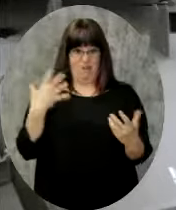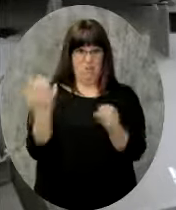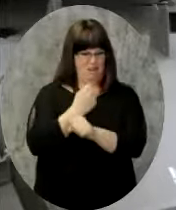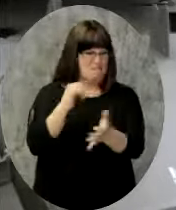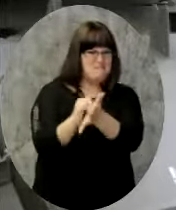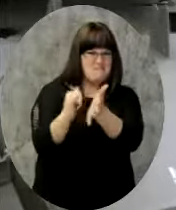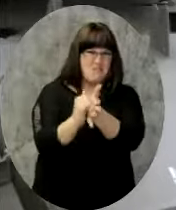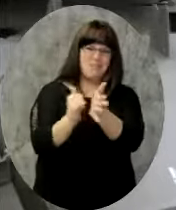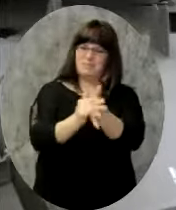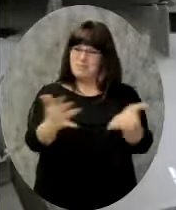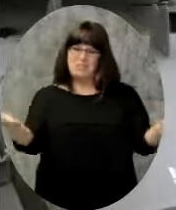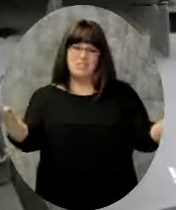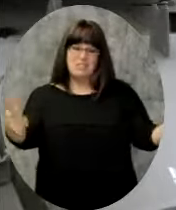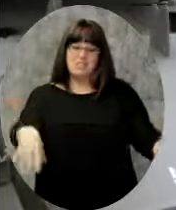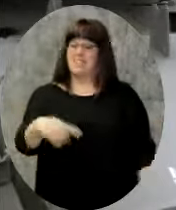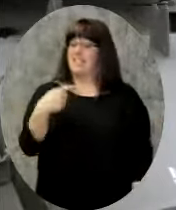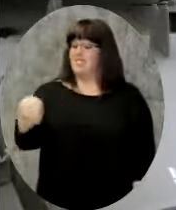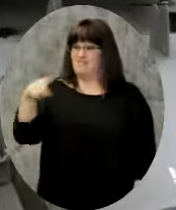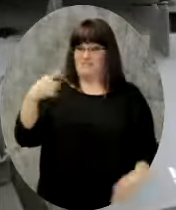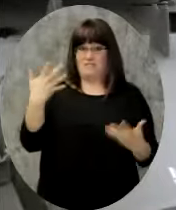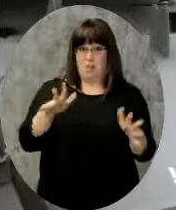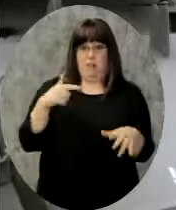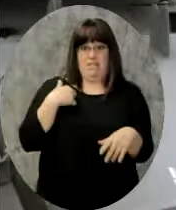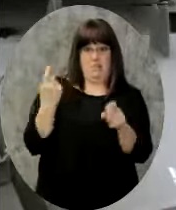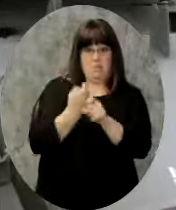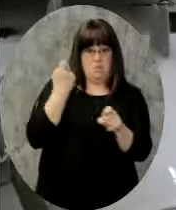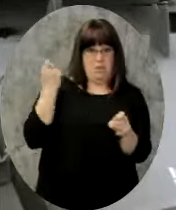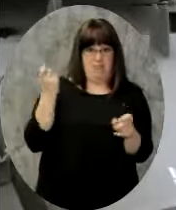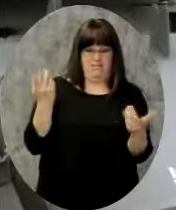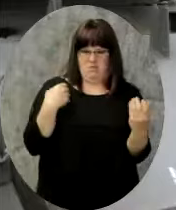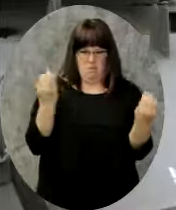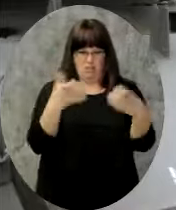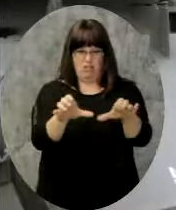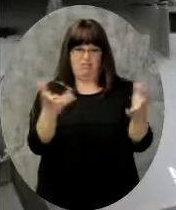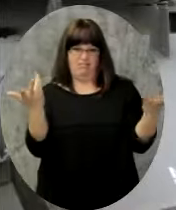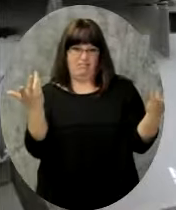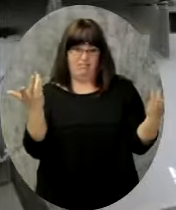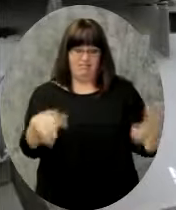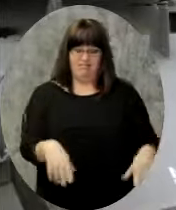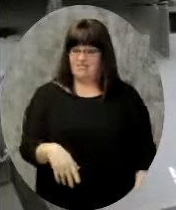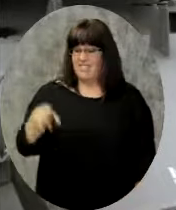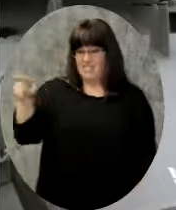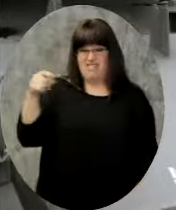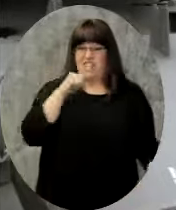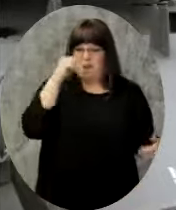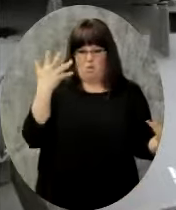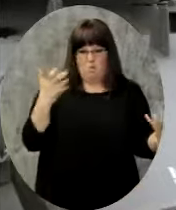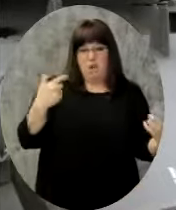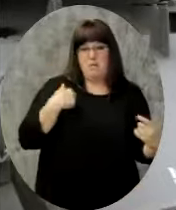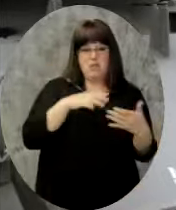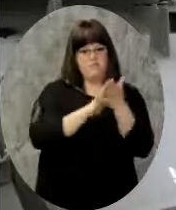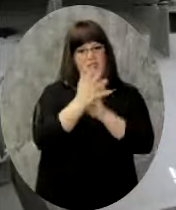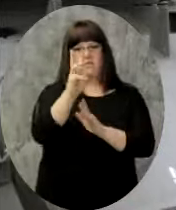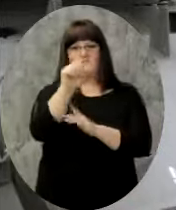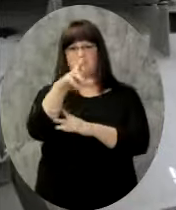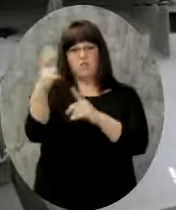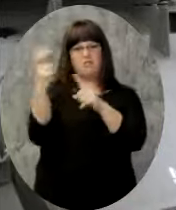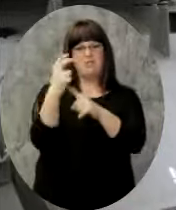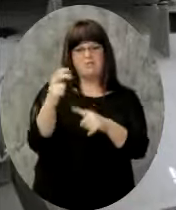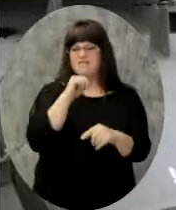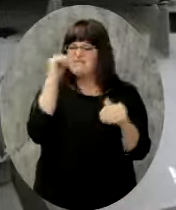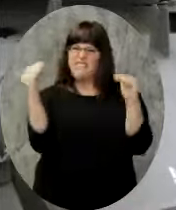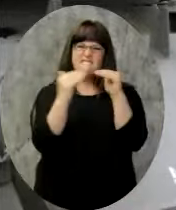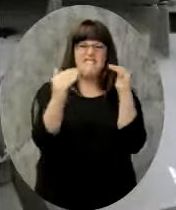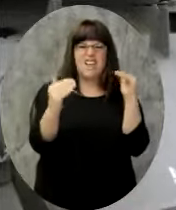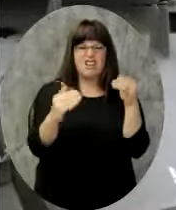cards up against Jock Sampson. They're stacking them up where Jock Sampson don't have a chance. They don't want me to be WAR champion. It's just not